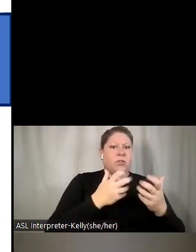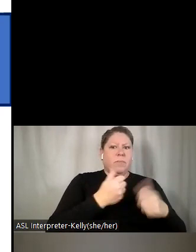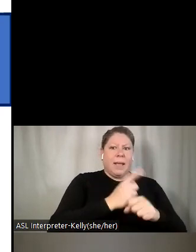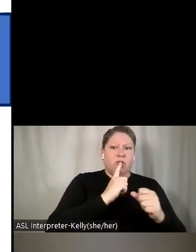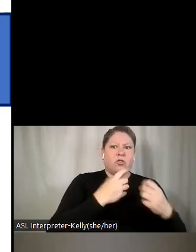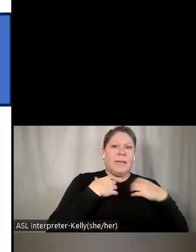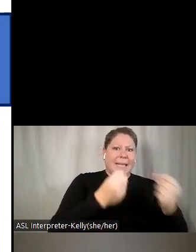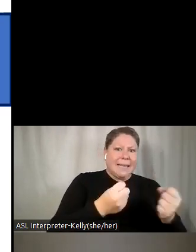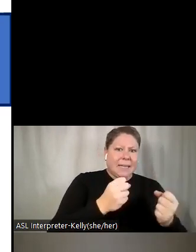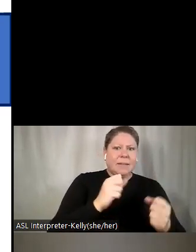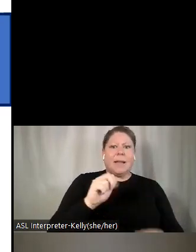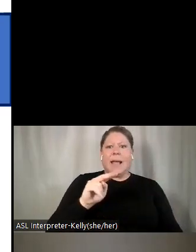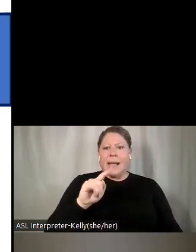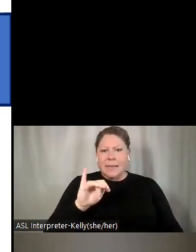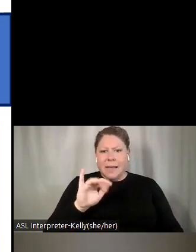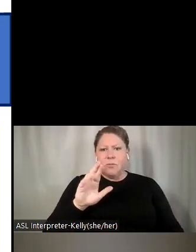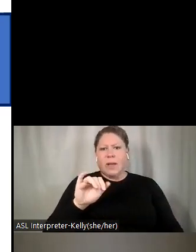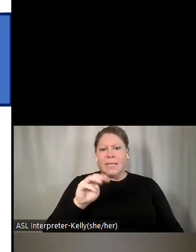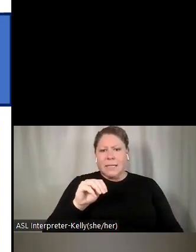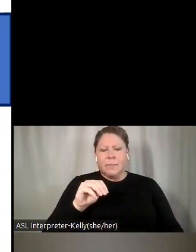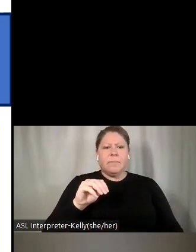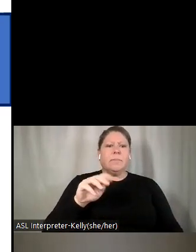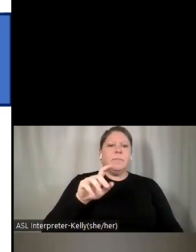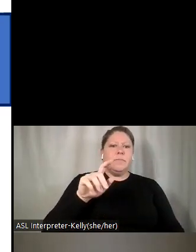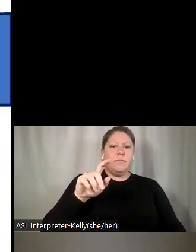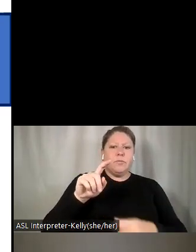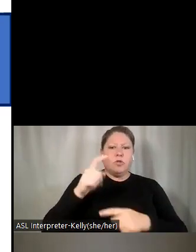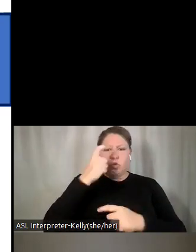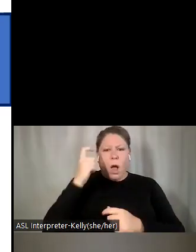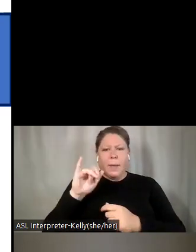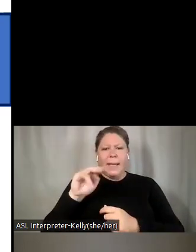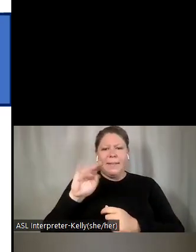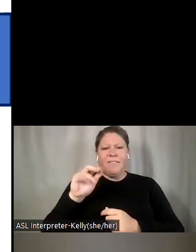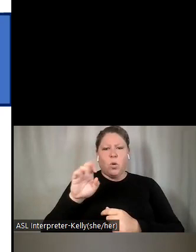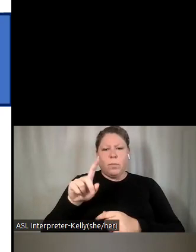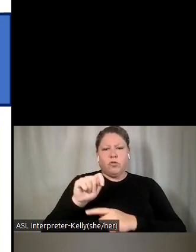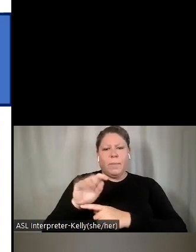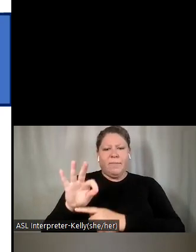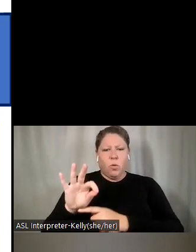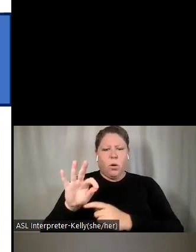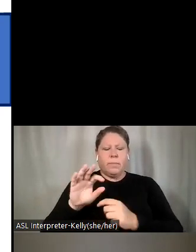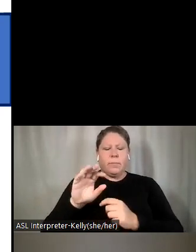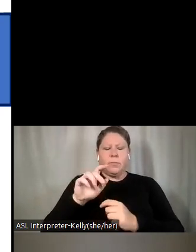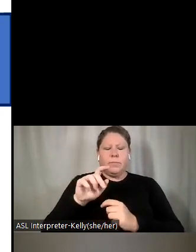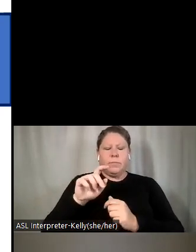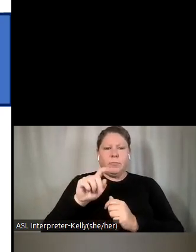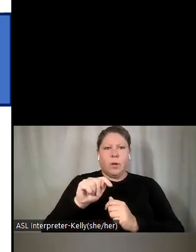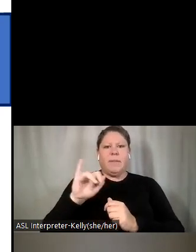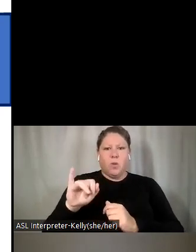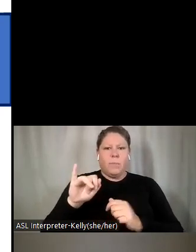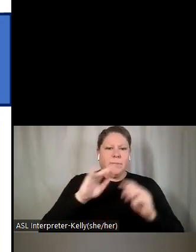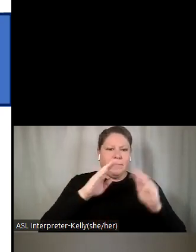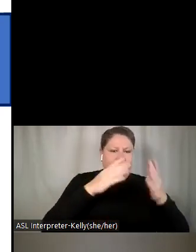anti-racism, trauma-informed, and health equity principles and practices into our organization, especially looking